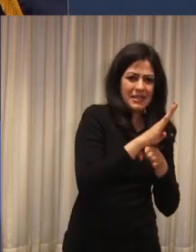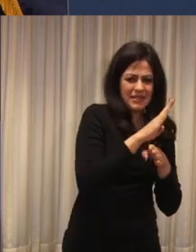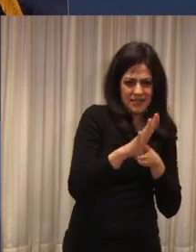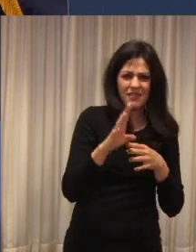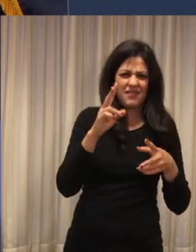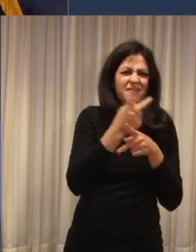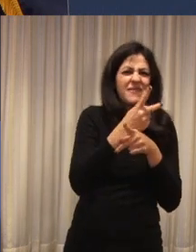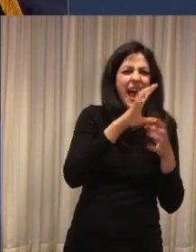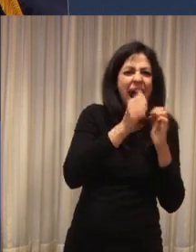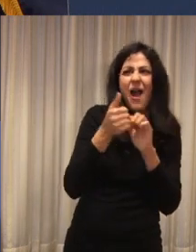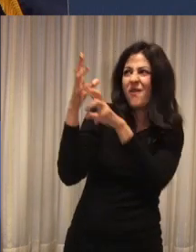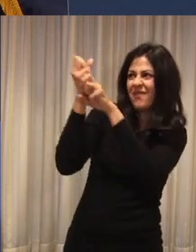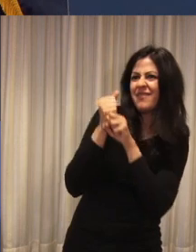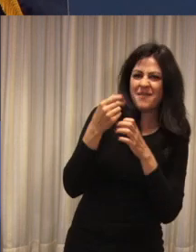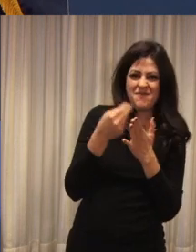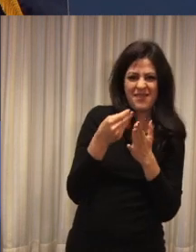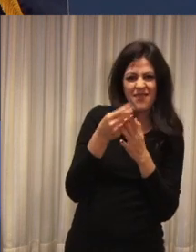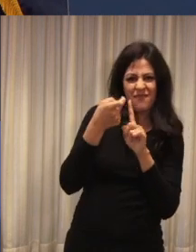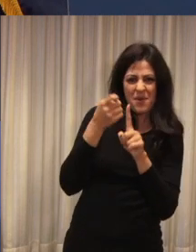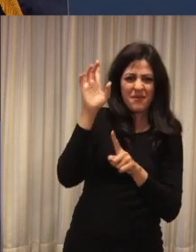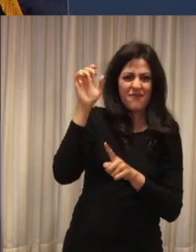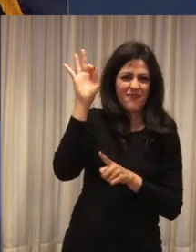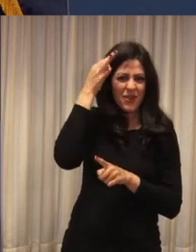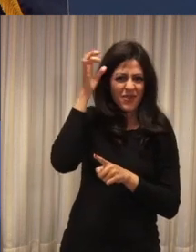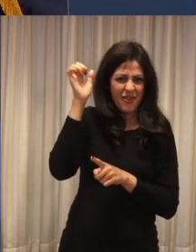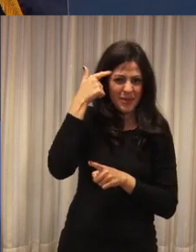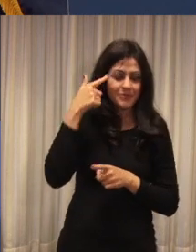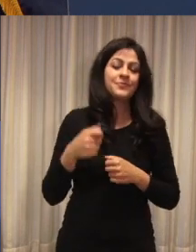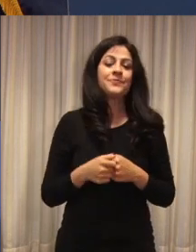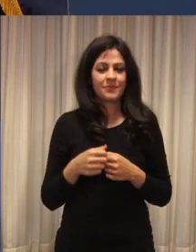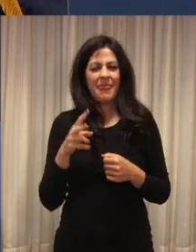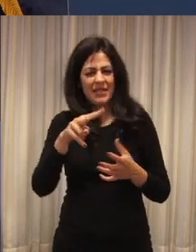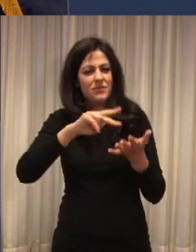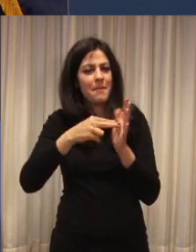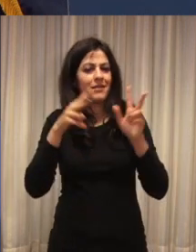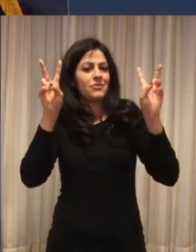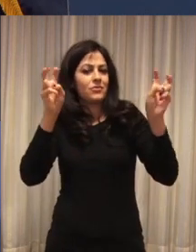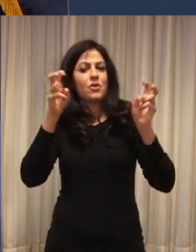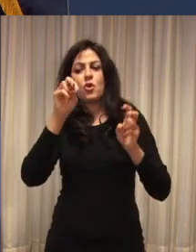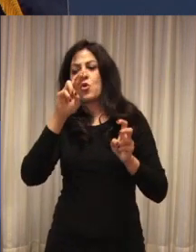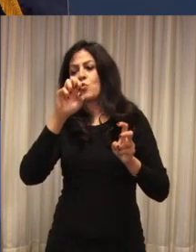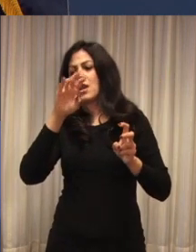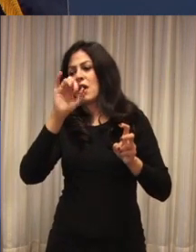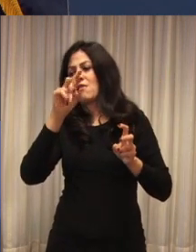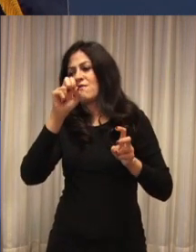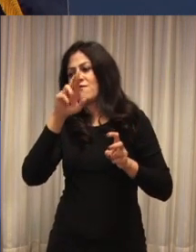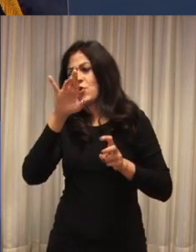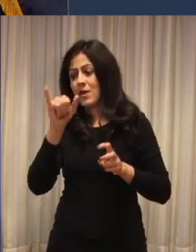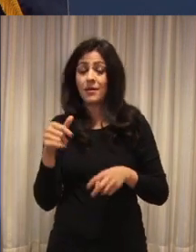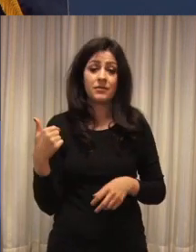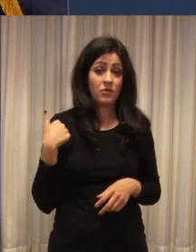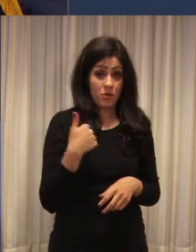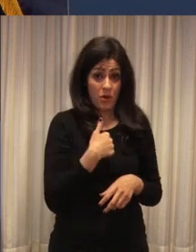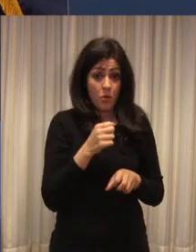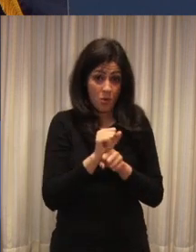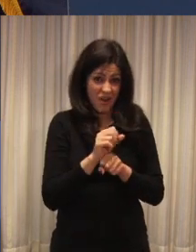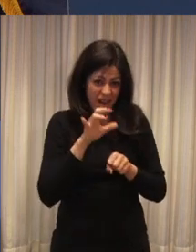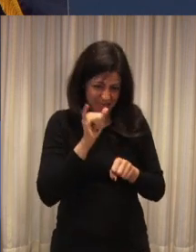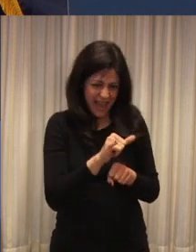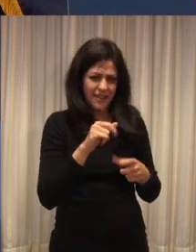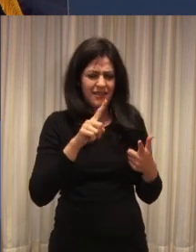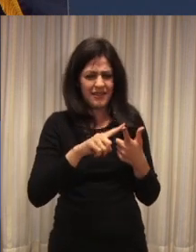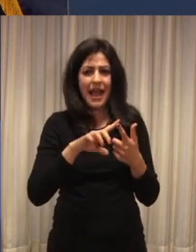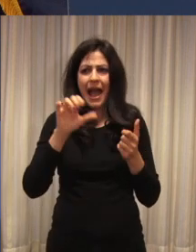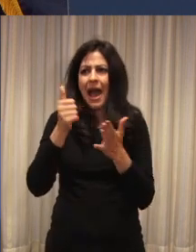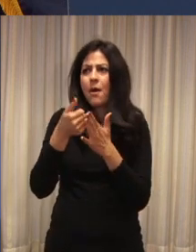mean by recover. As we're working on recovery, as we're getting money to